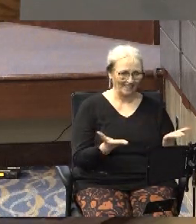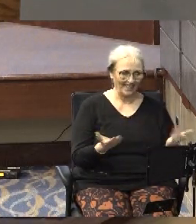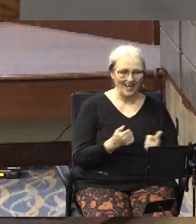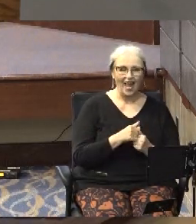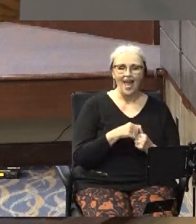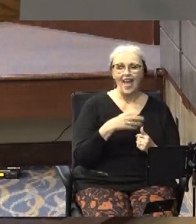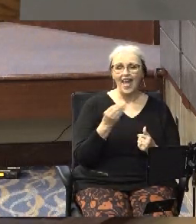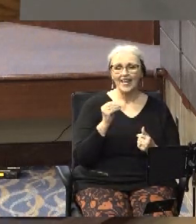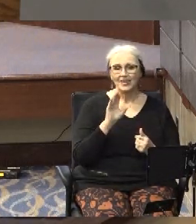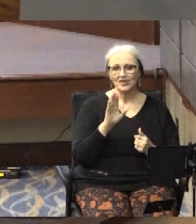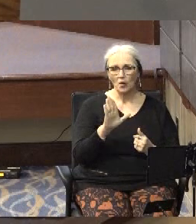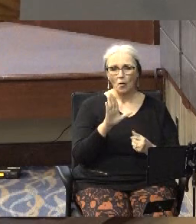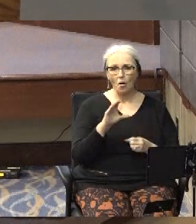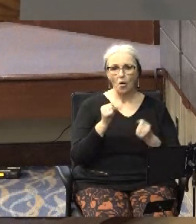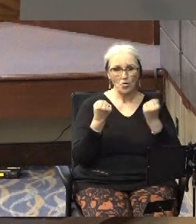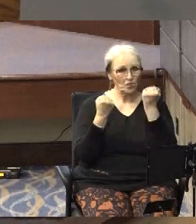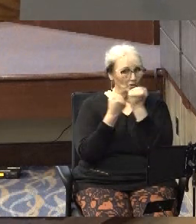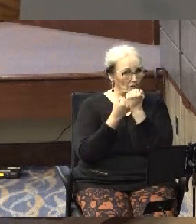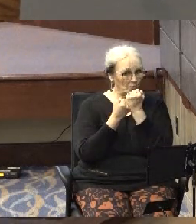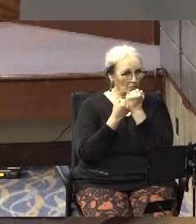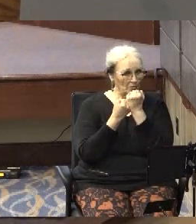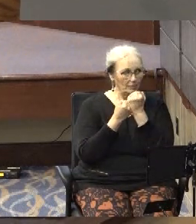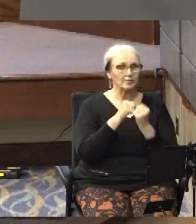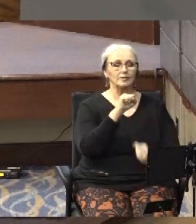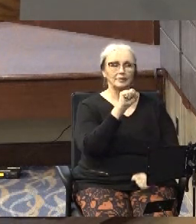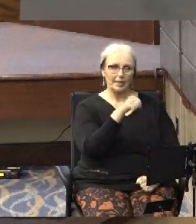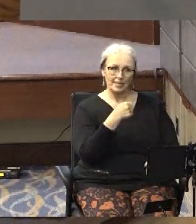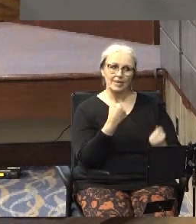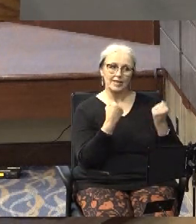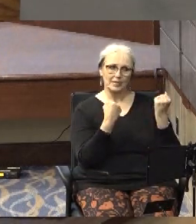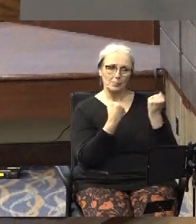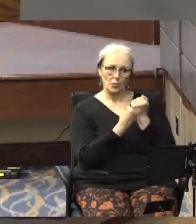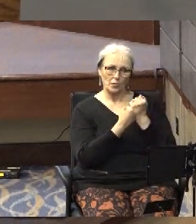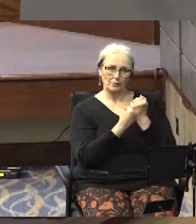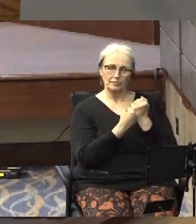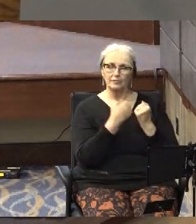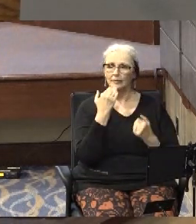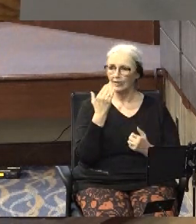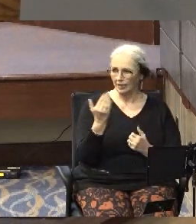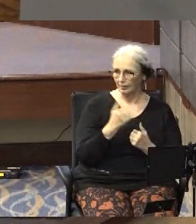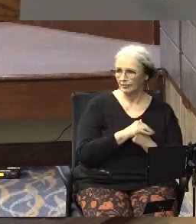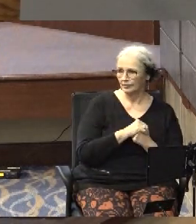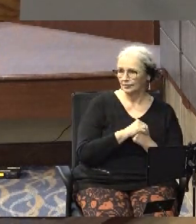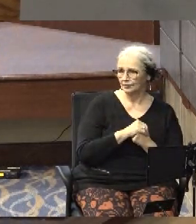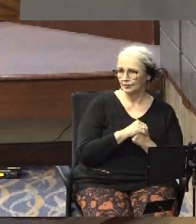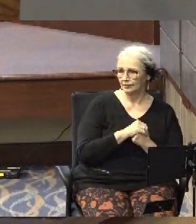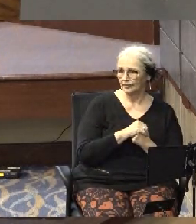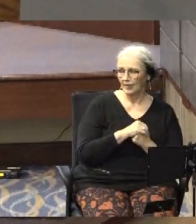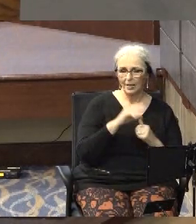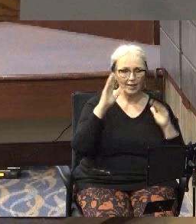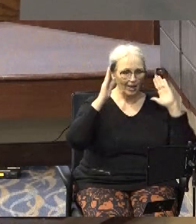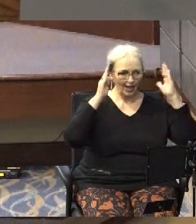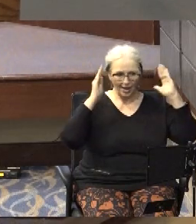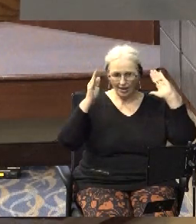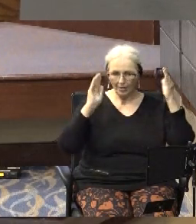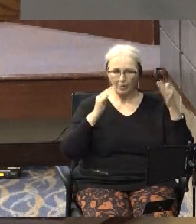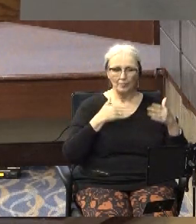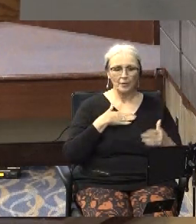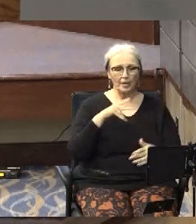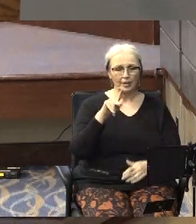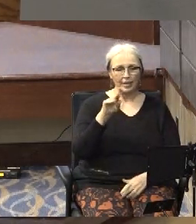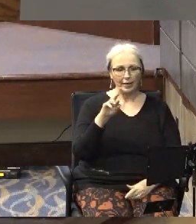you are in support of this resolution. Okay. Thank you. Go ahead. Okay. So, hello, everyone. My name is